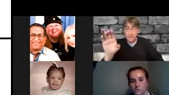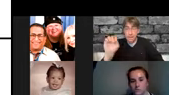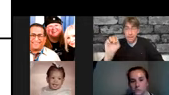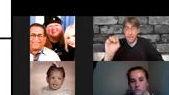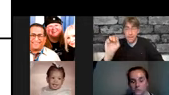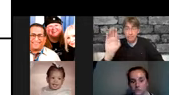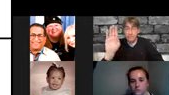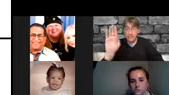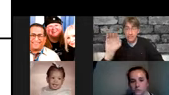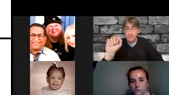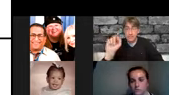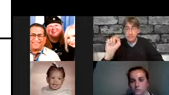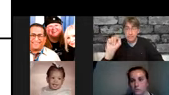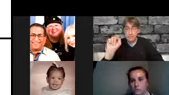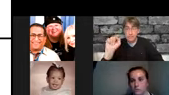going to